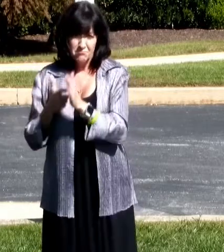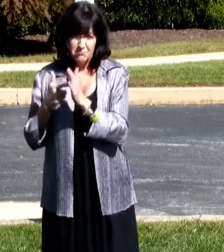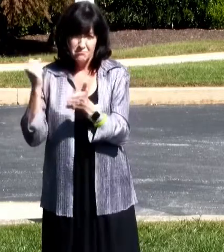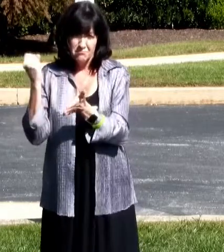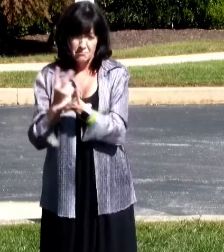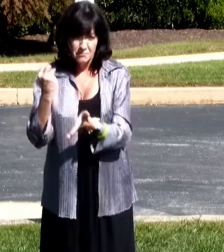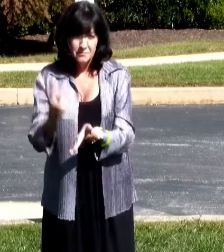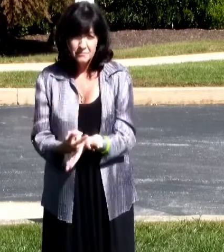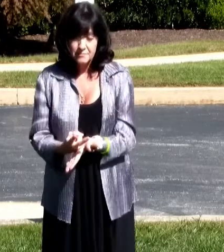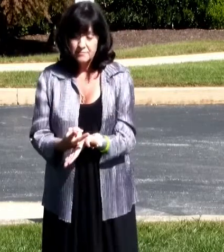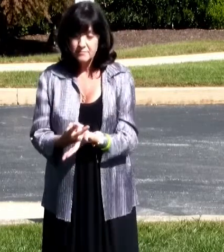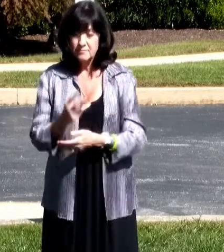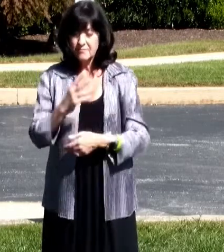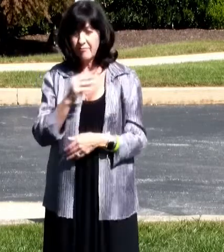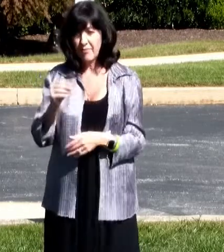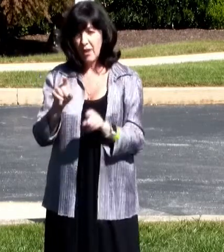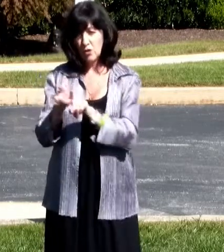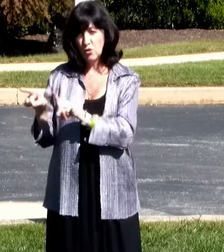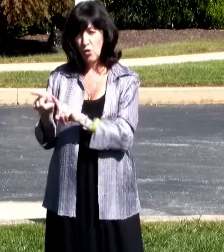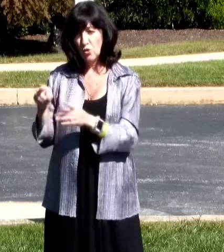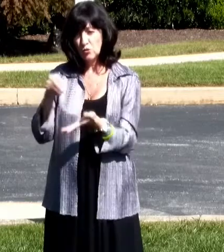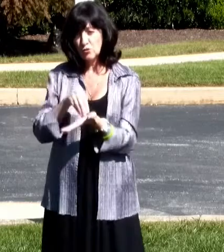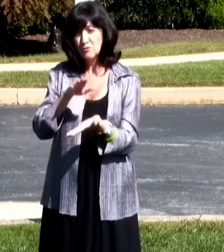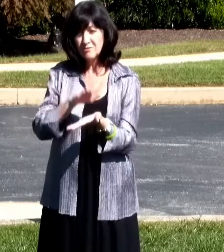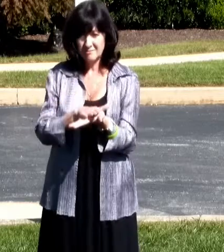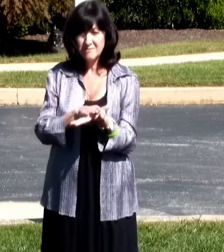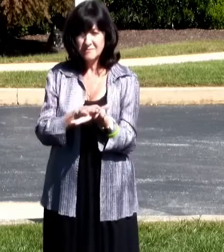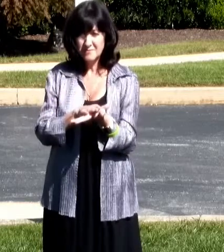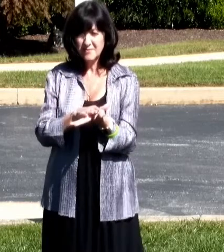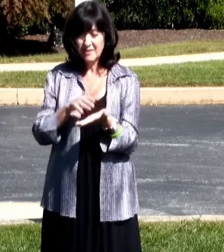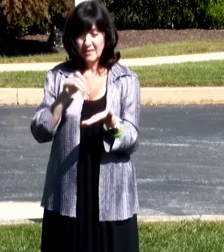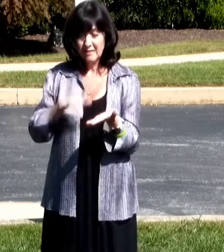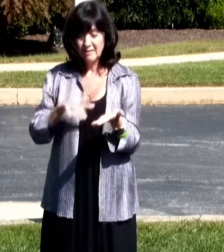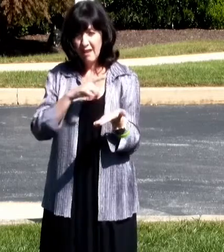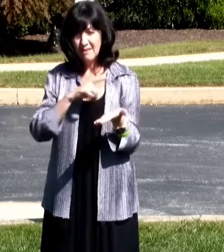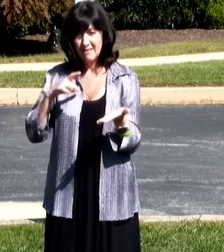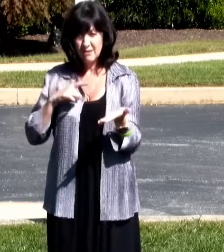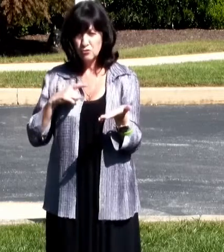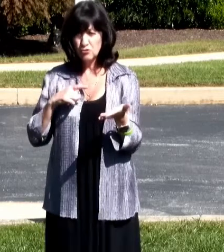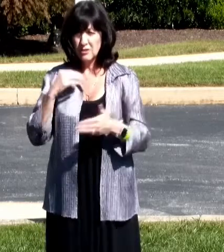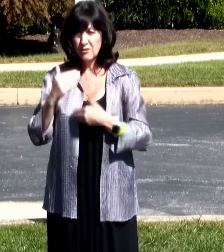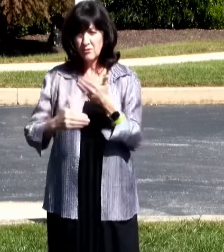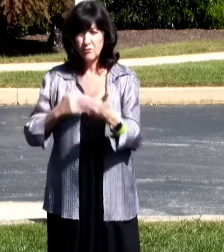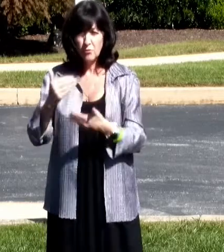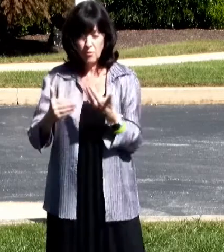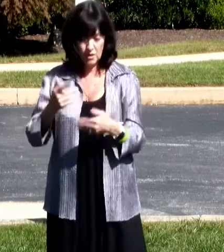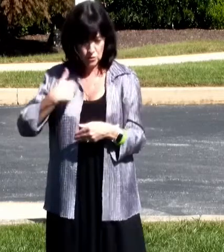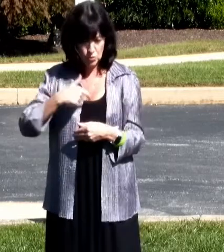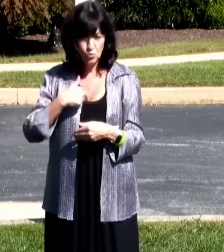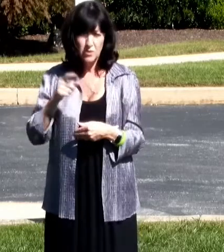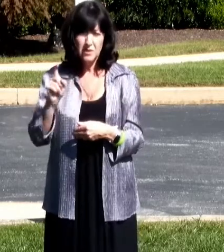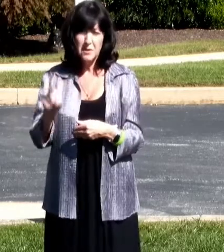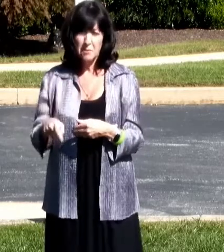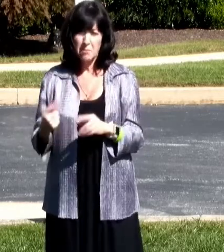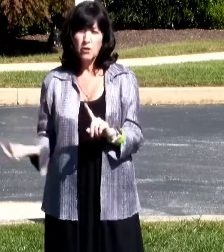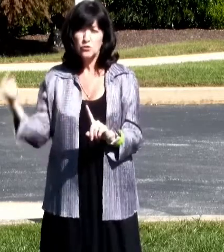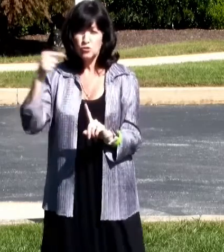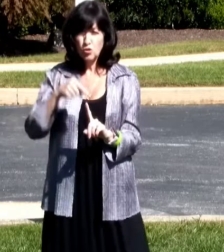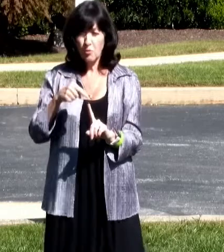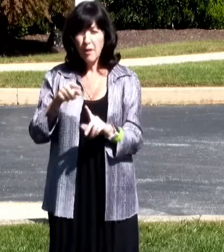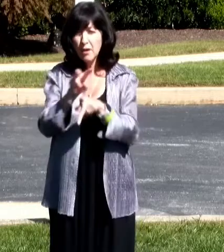and there's a sunset that was put on as part of the inevitable legislative process. We'll have to come back and revisit this and make sure that it's